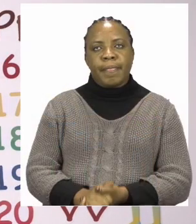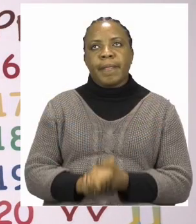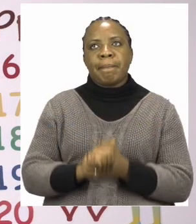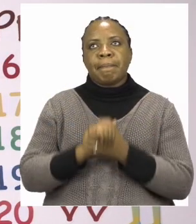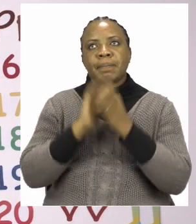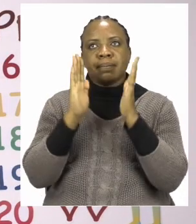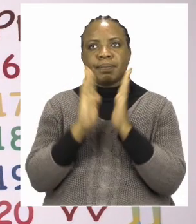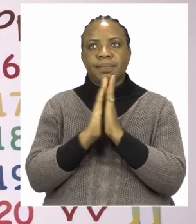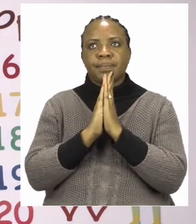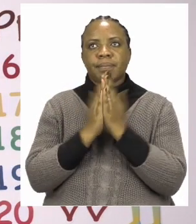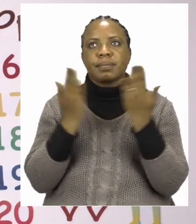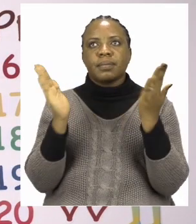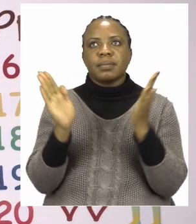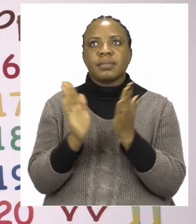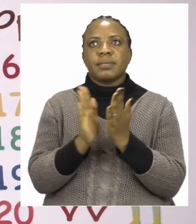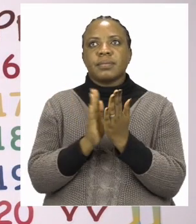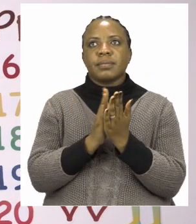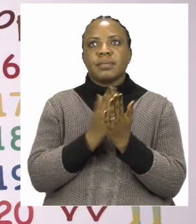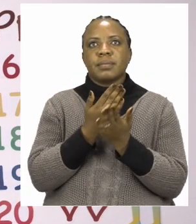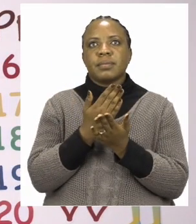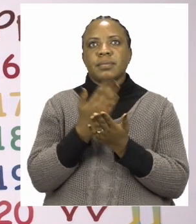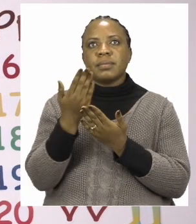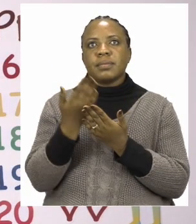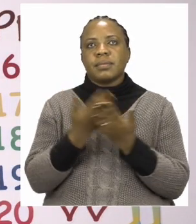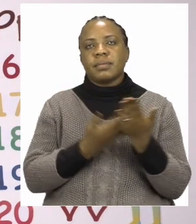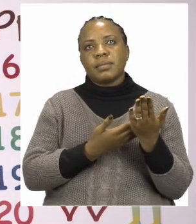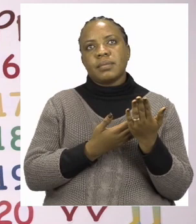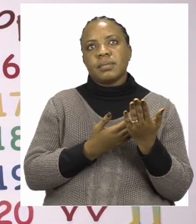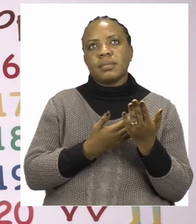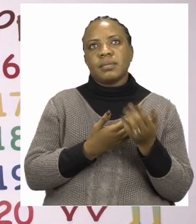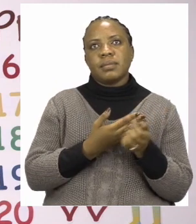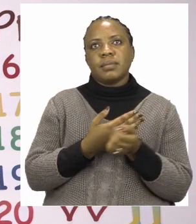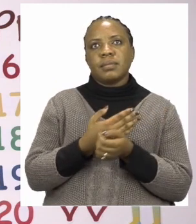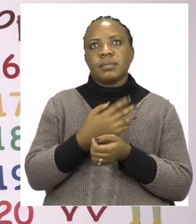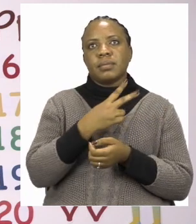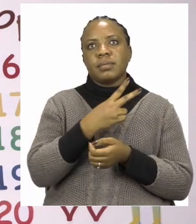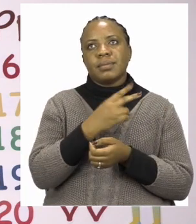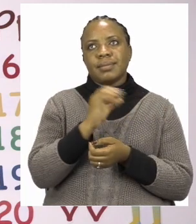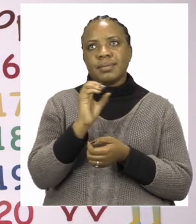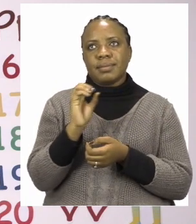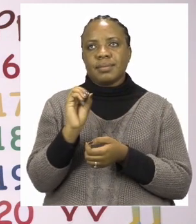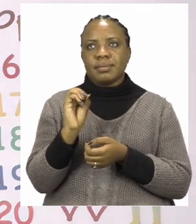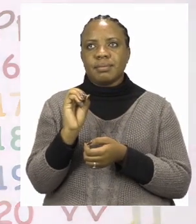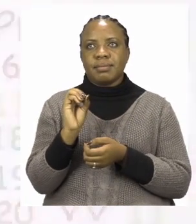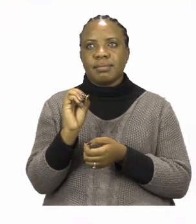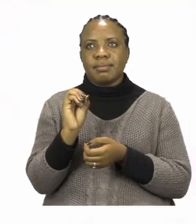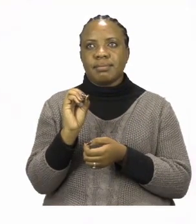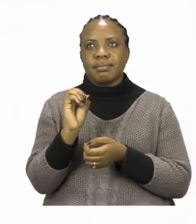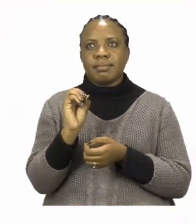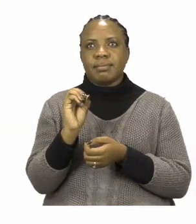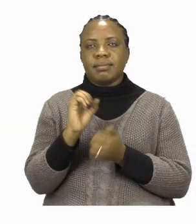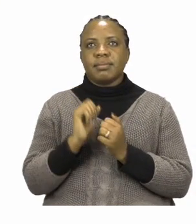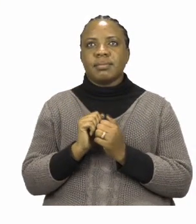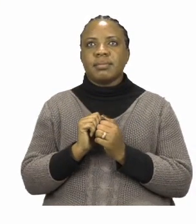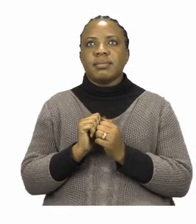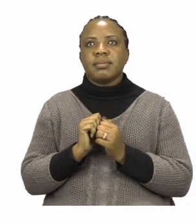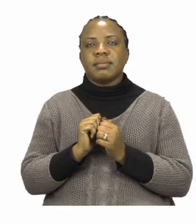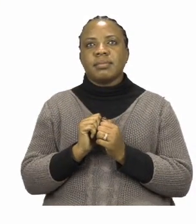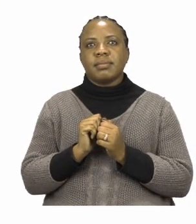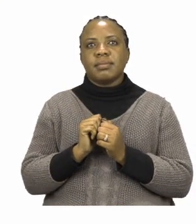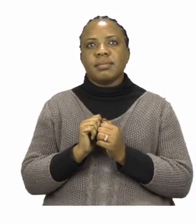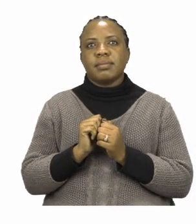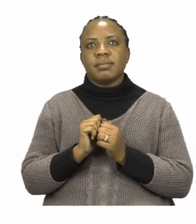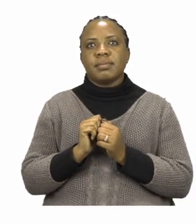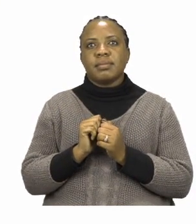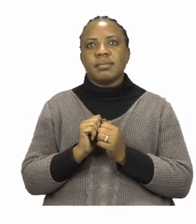Let's start our lesson today, boys and girls, by going to page 20. On page 20, we are going